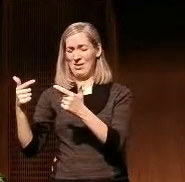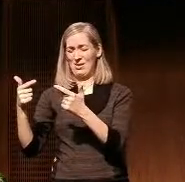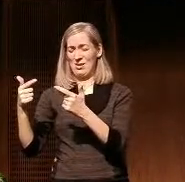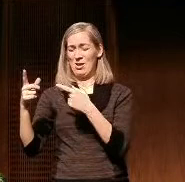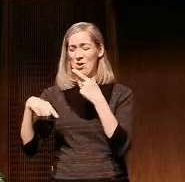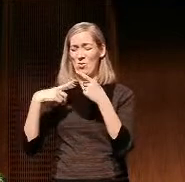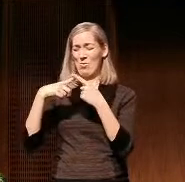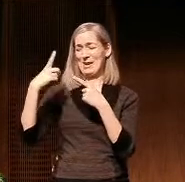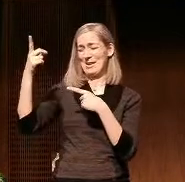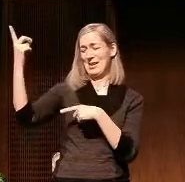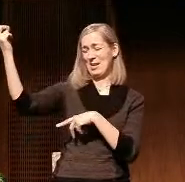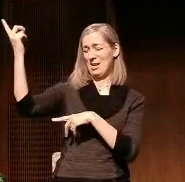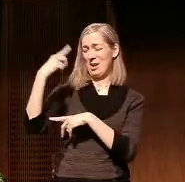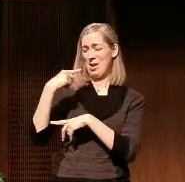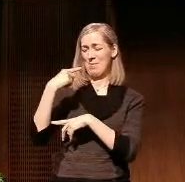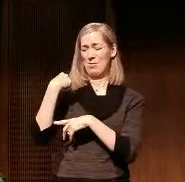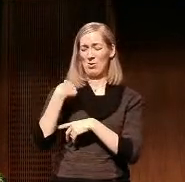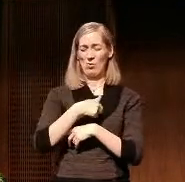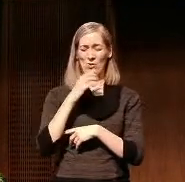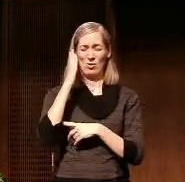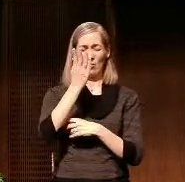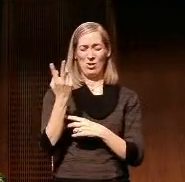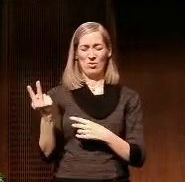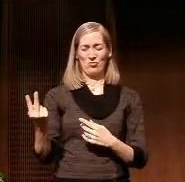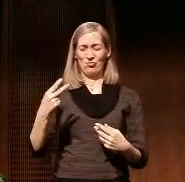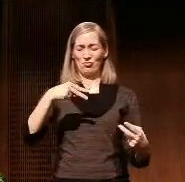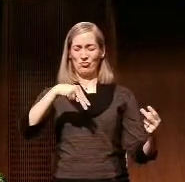that when he comes back, we will meet him in the air.